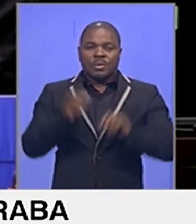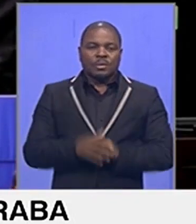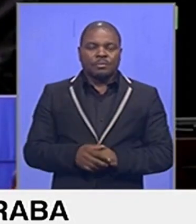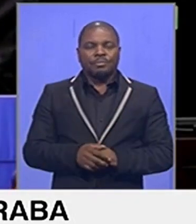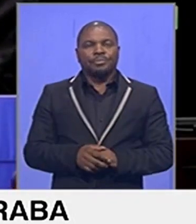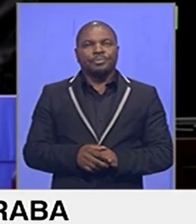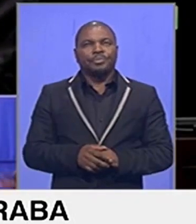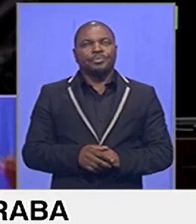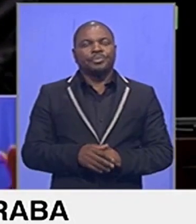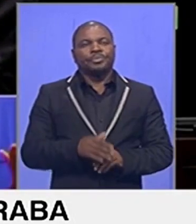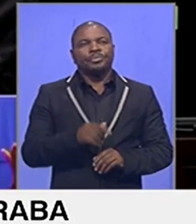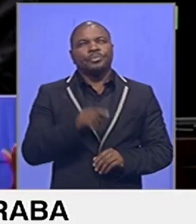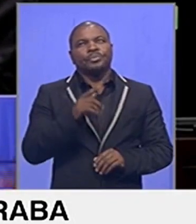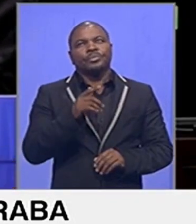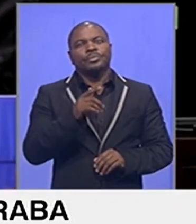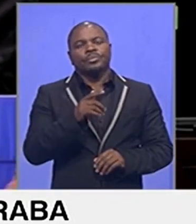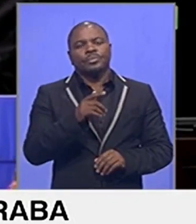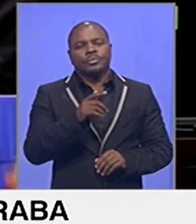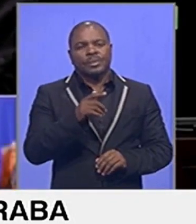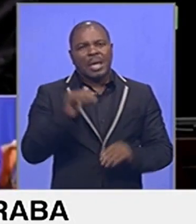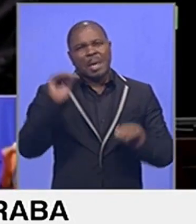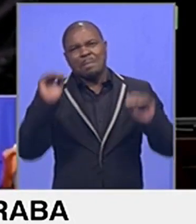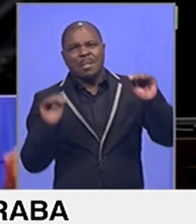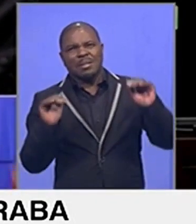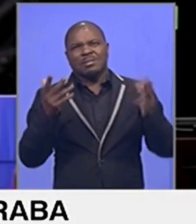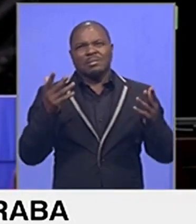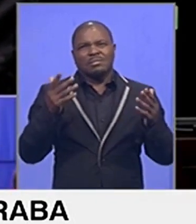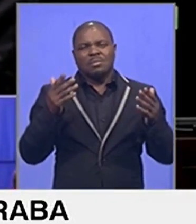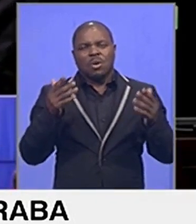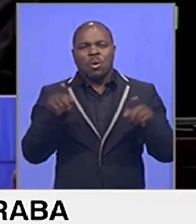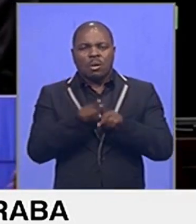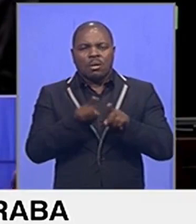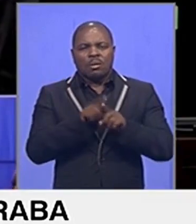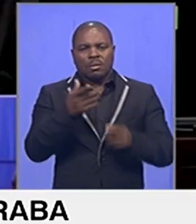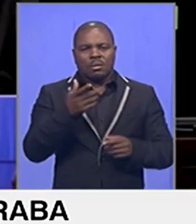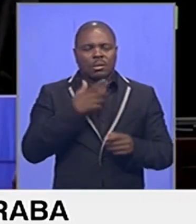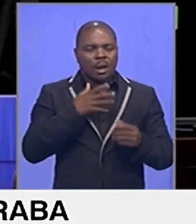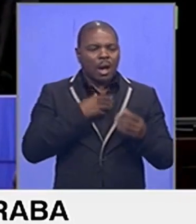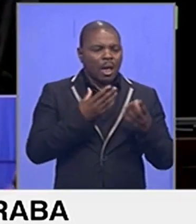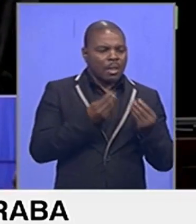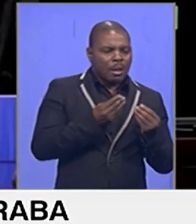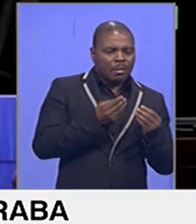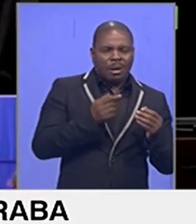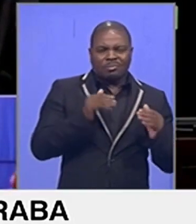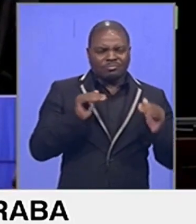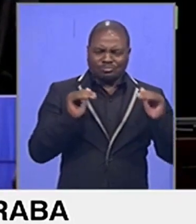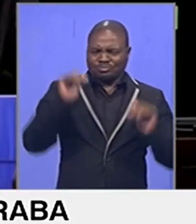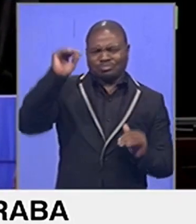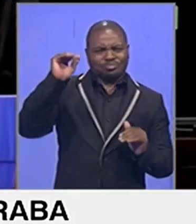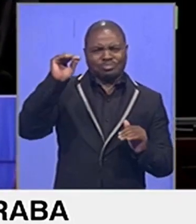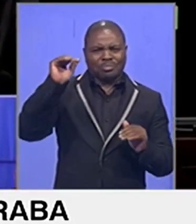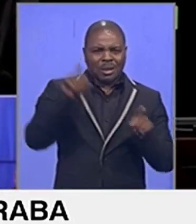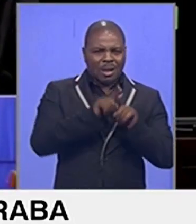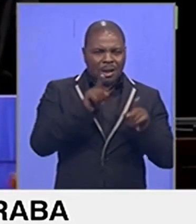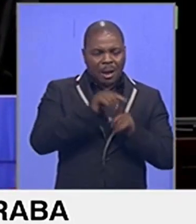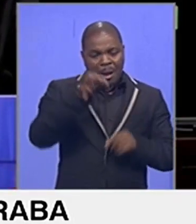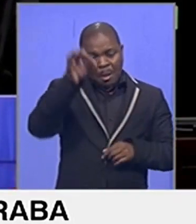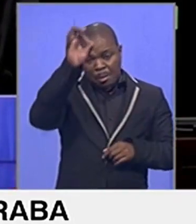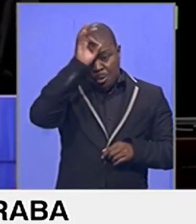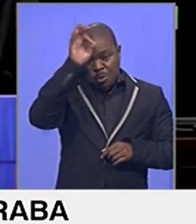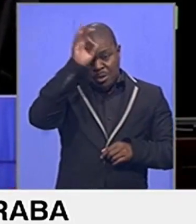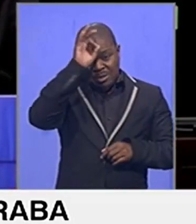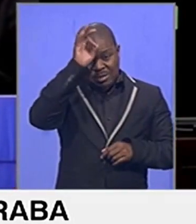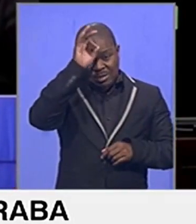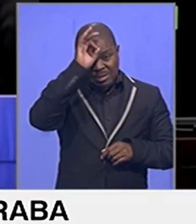imbalance, should I call it imbalance, of the skewed ratio rather, the skewed ratio between police